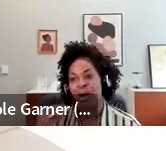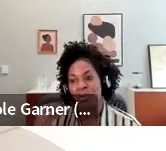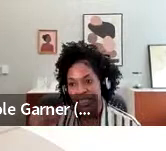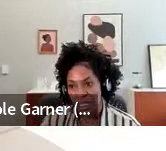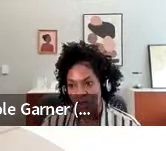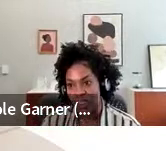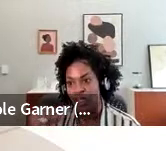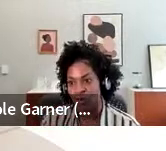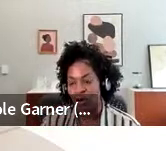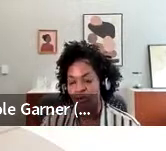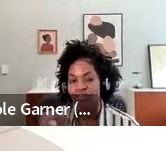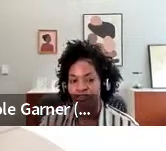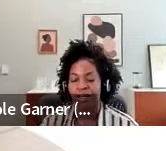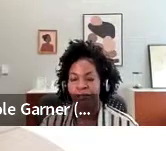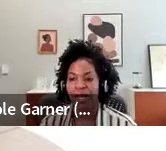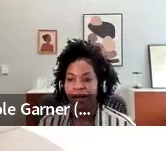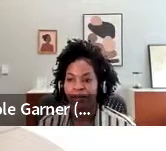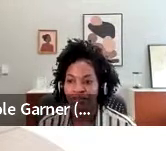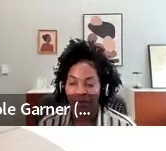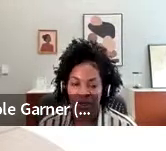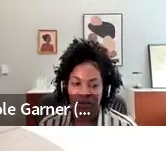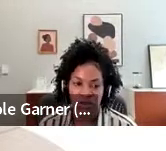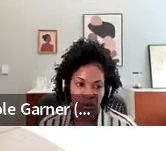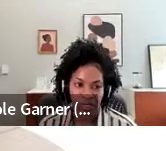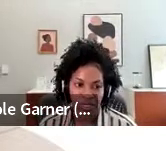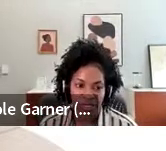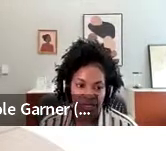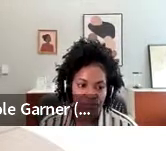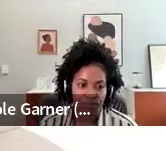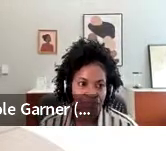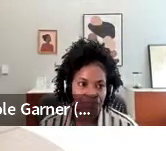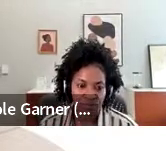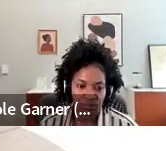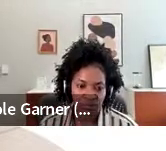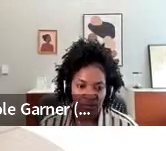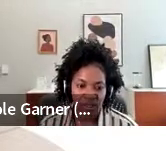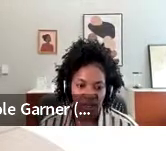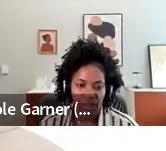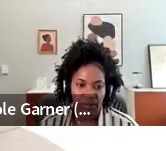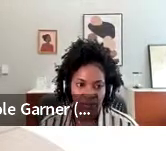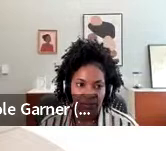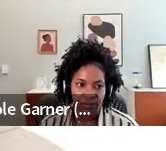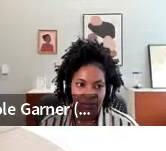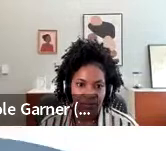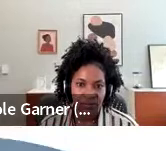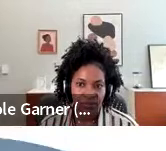experiences, but how we can learn and grow from those stories.